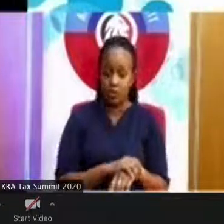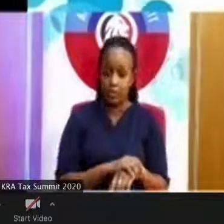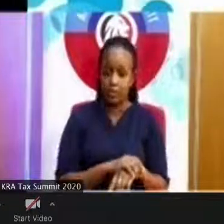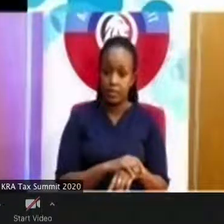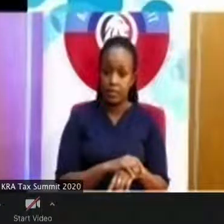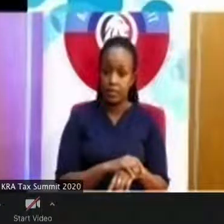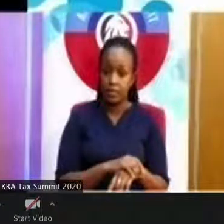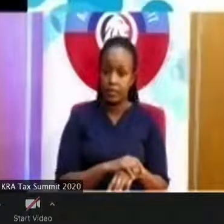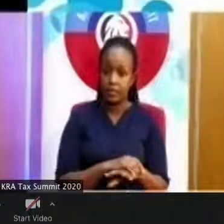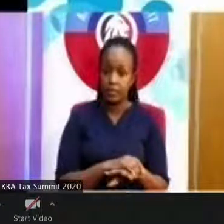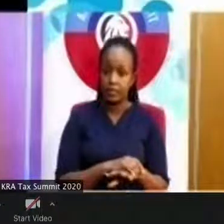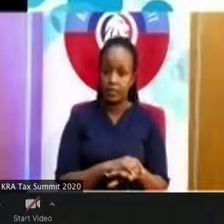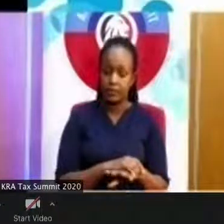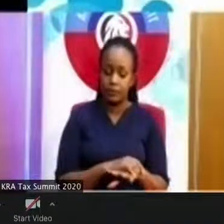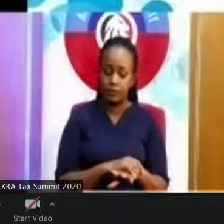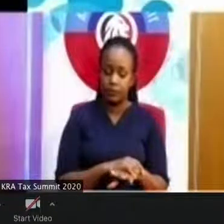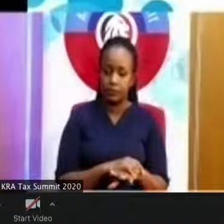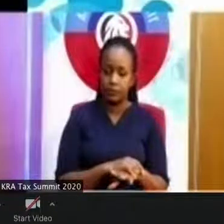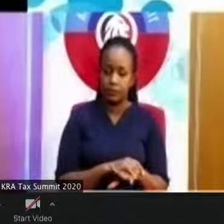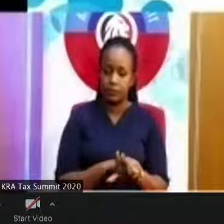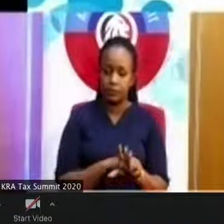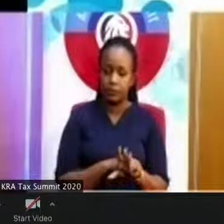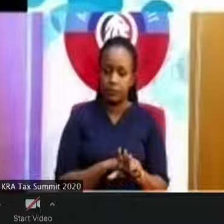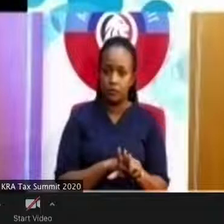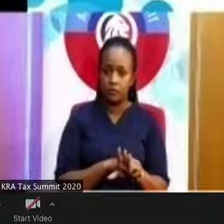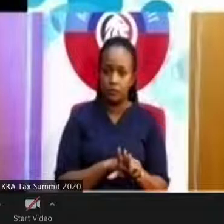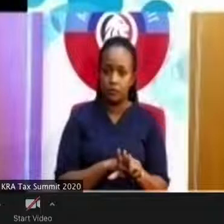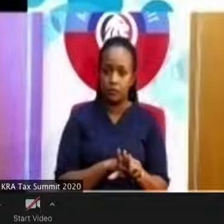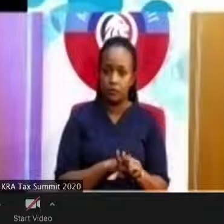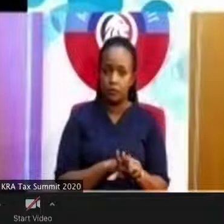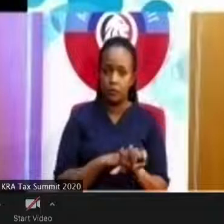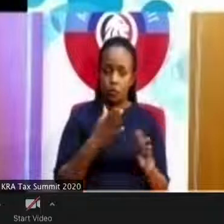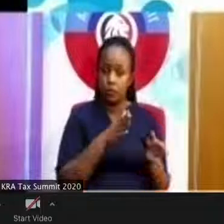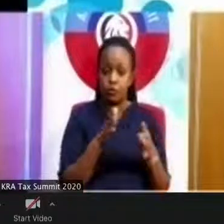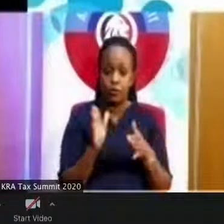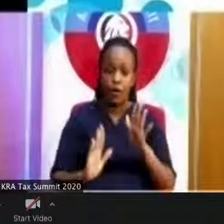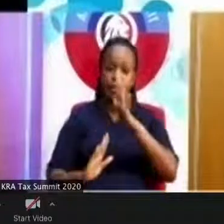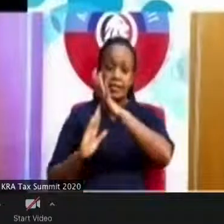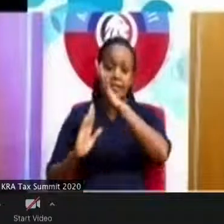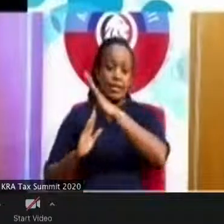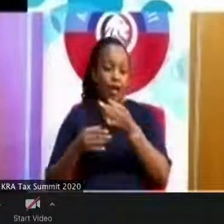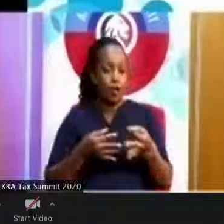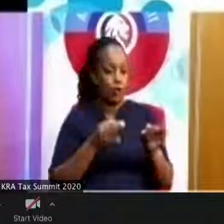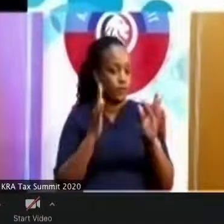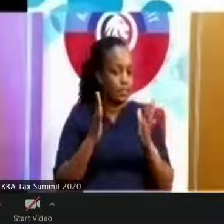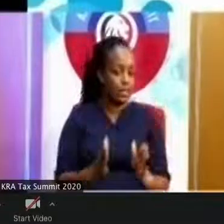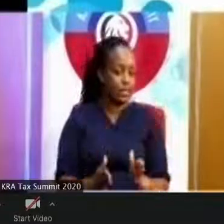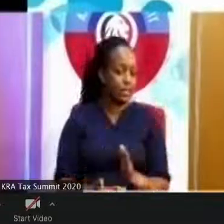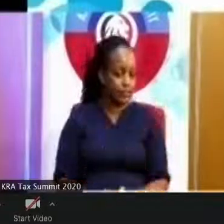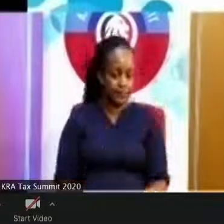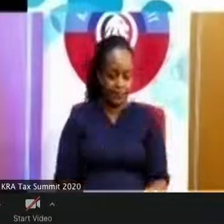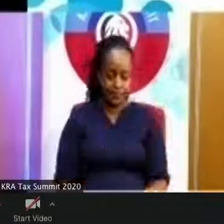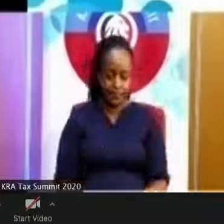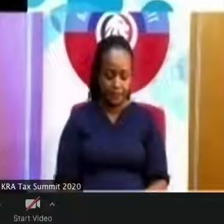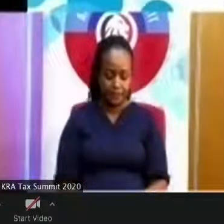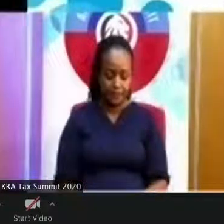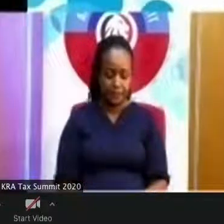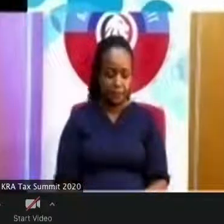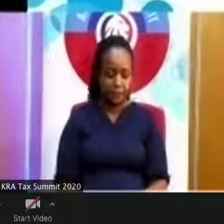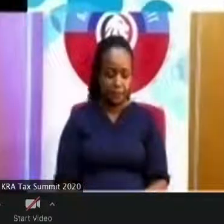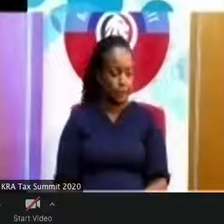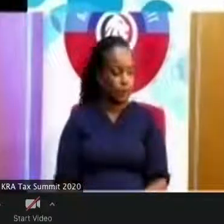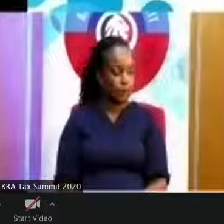senior officers. Those were the directorate cadre officers. We were able